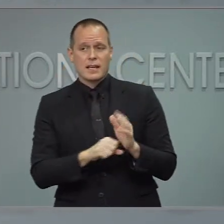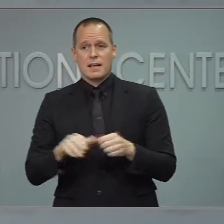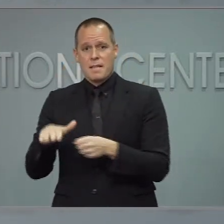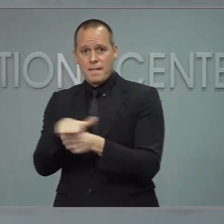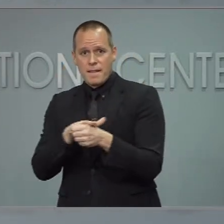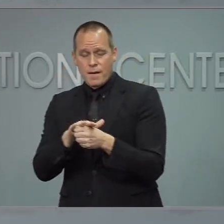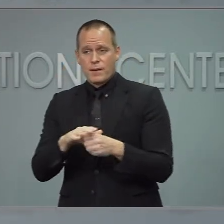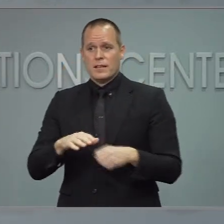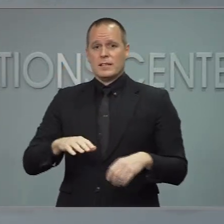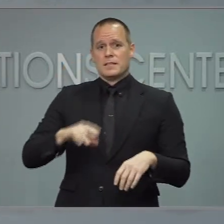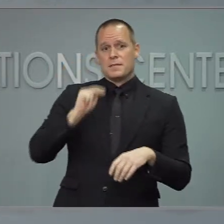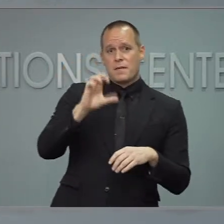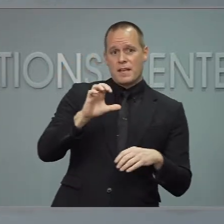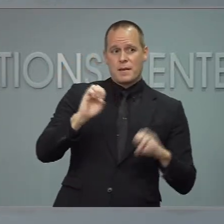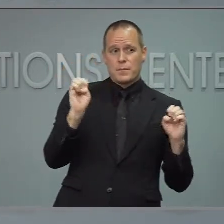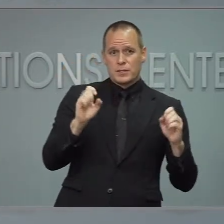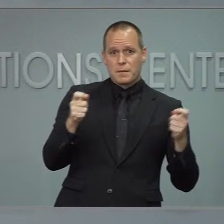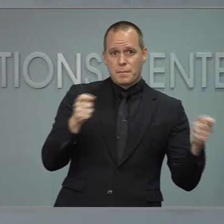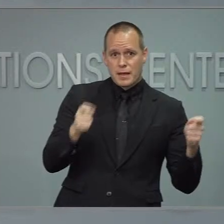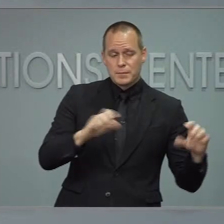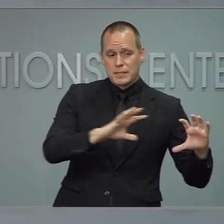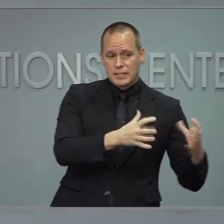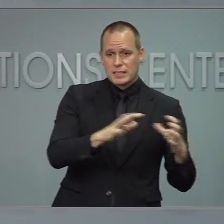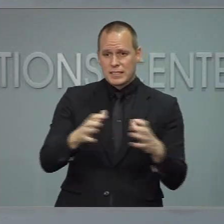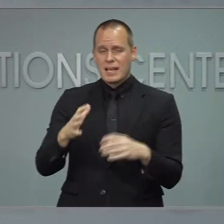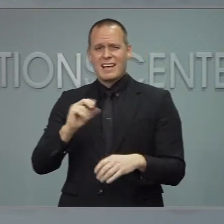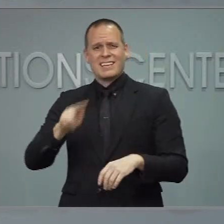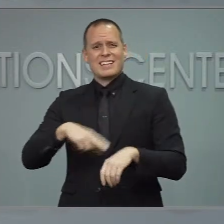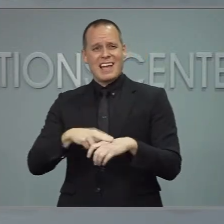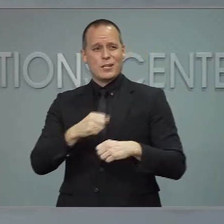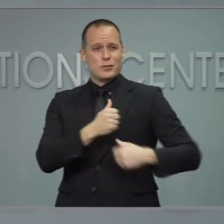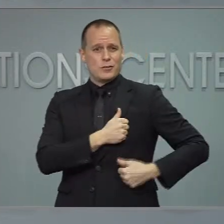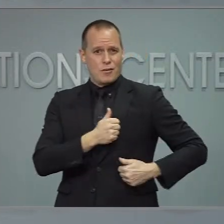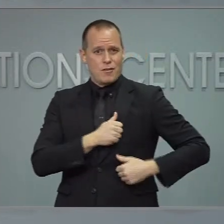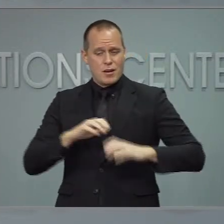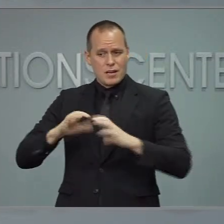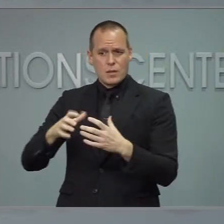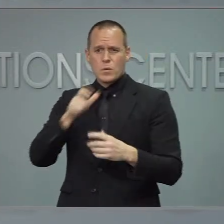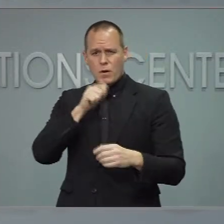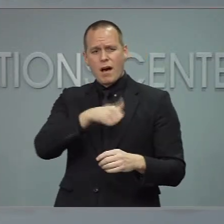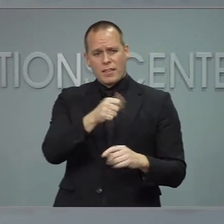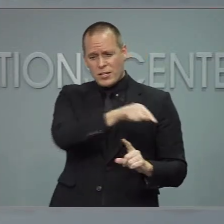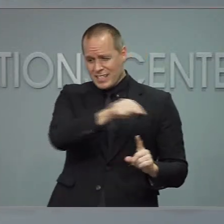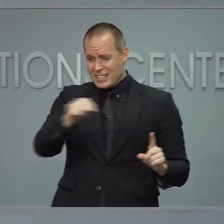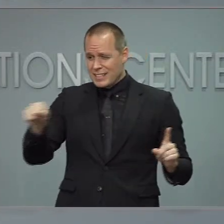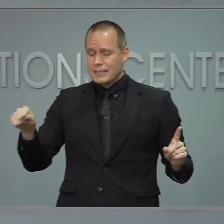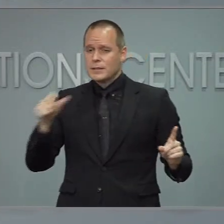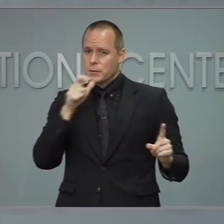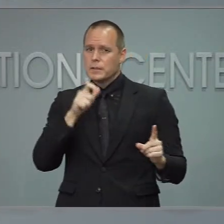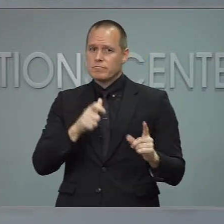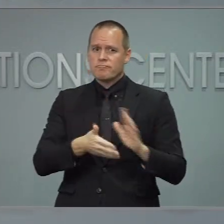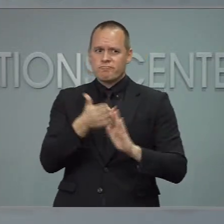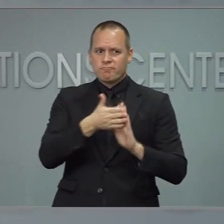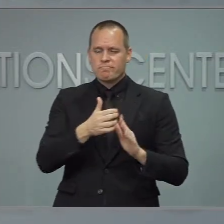Carolina Emergency Management, and the North Carolina National Guard, and others who've worked hard to make this happen.